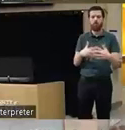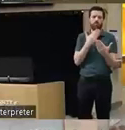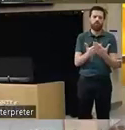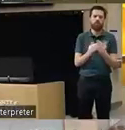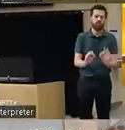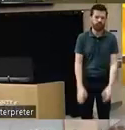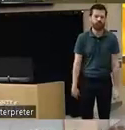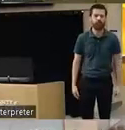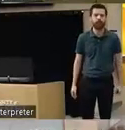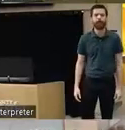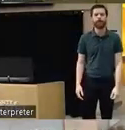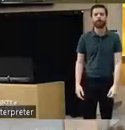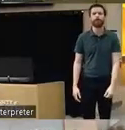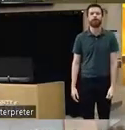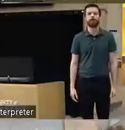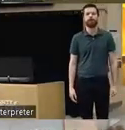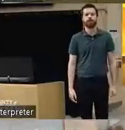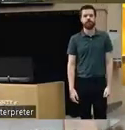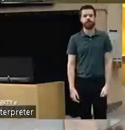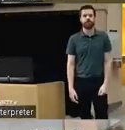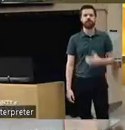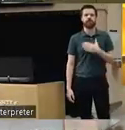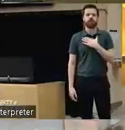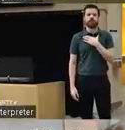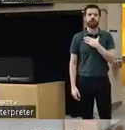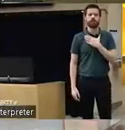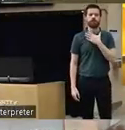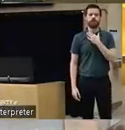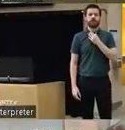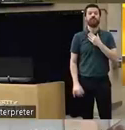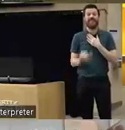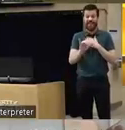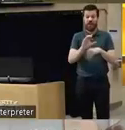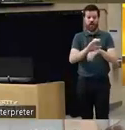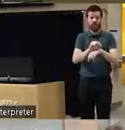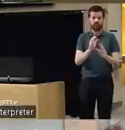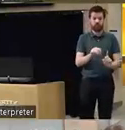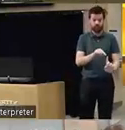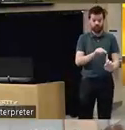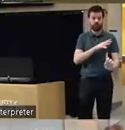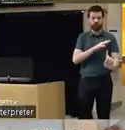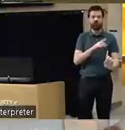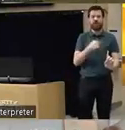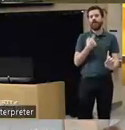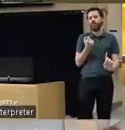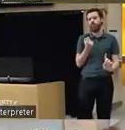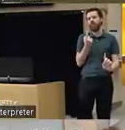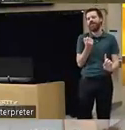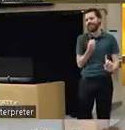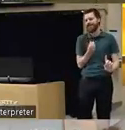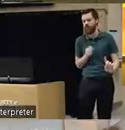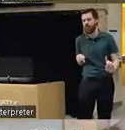And then we use that particular consultant. I'm one of several as